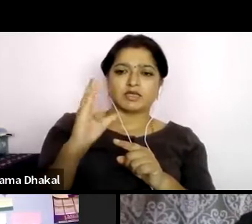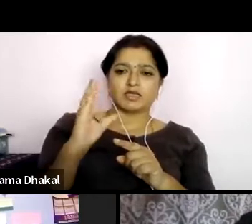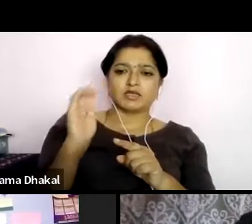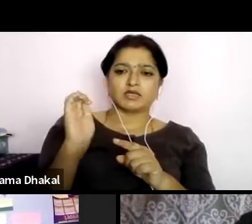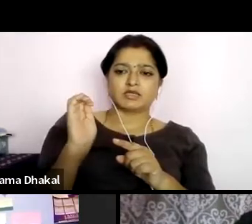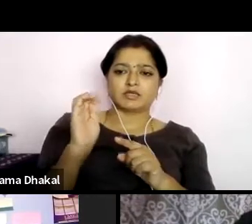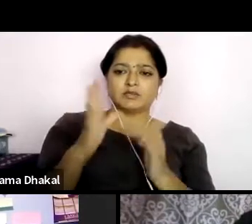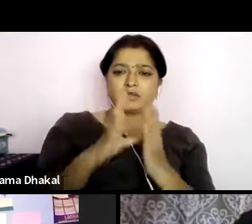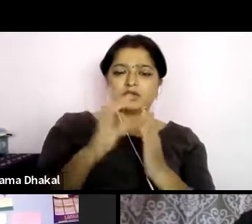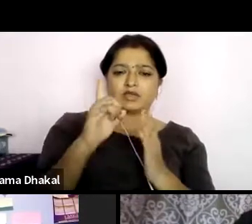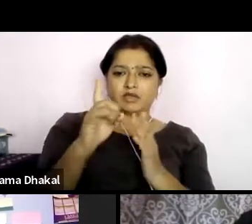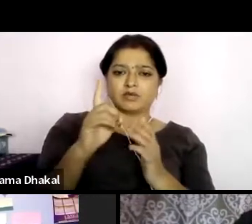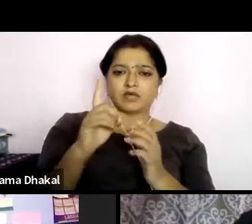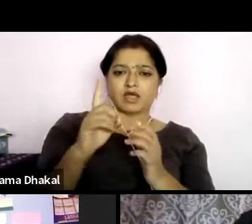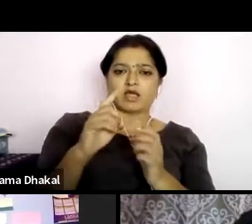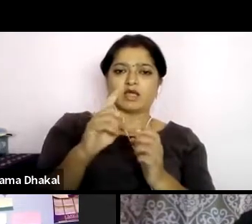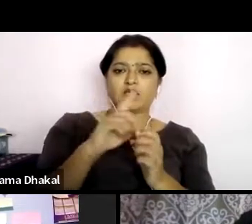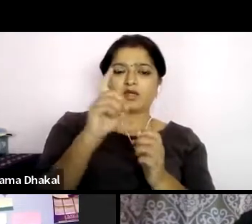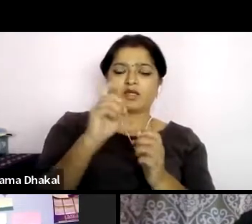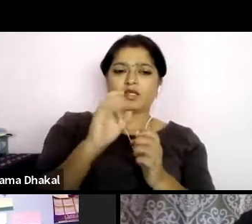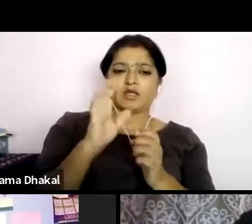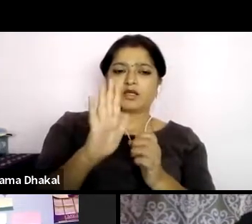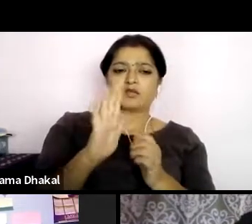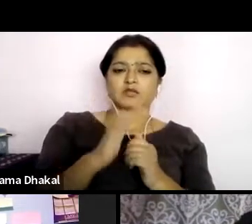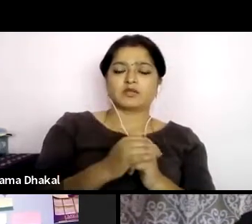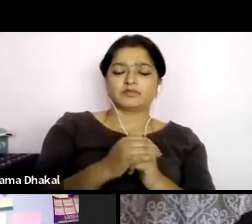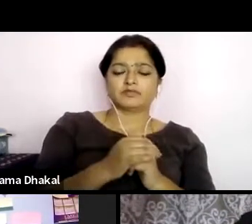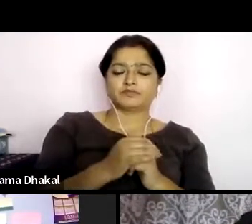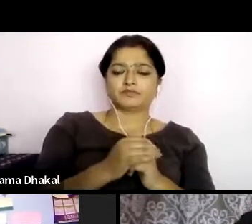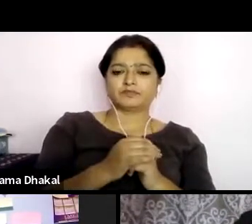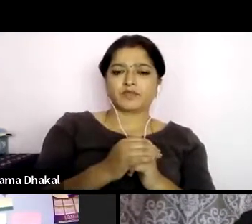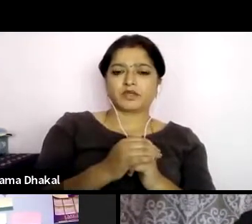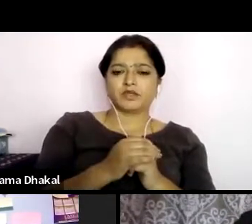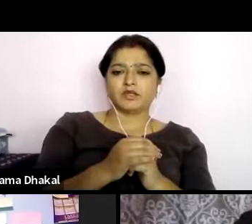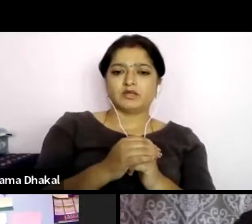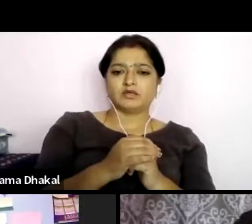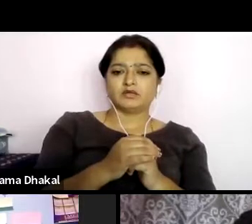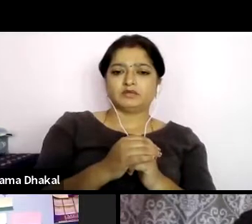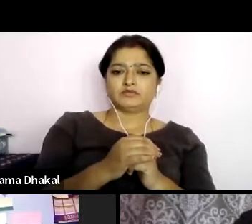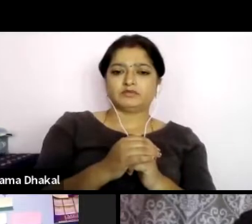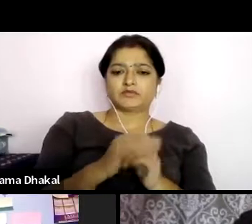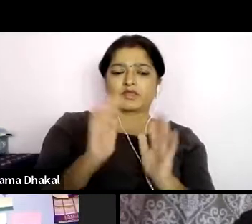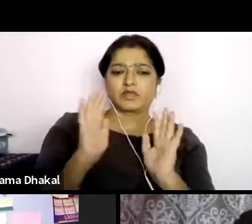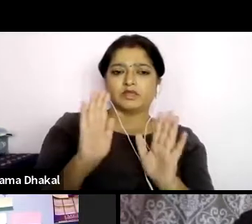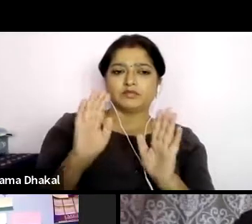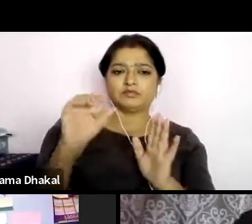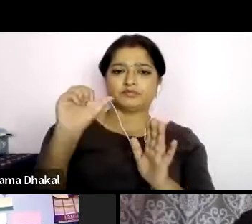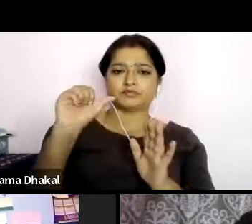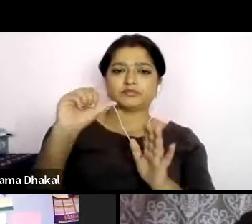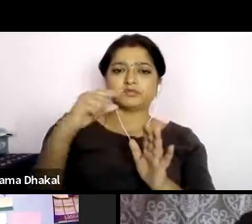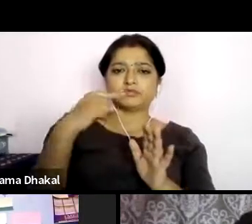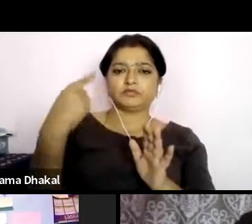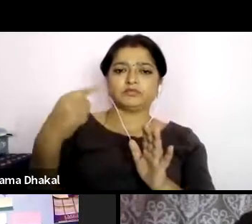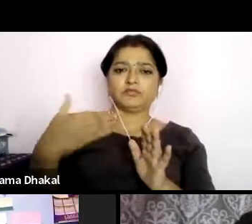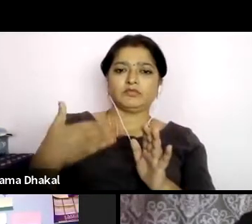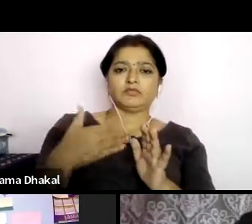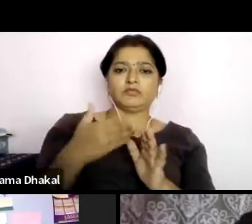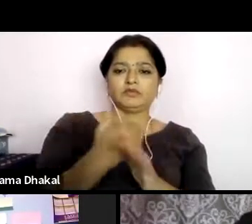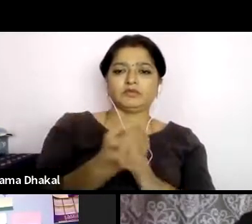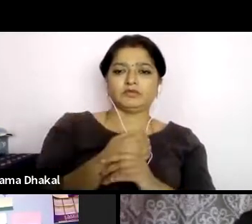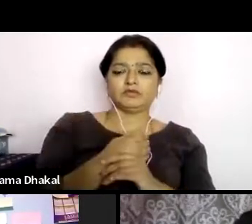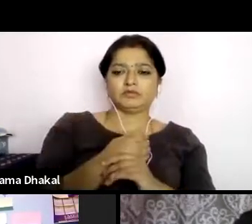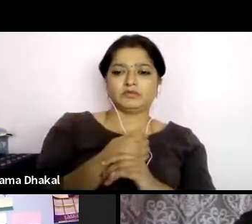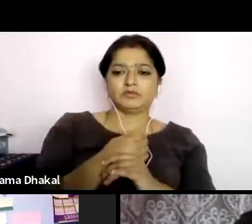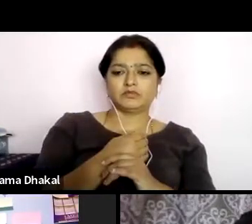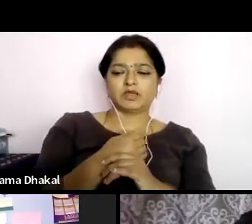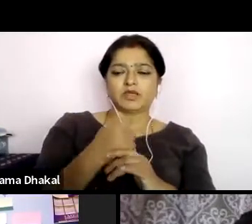Hi, everyone. Thank you, Jhannel. Just to say, because I work in the migration field, in the